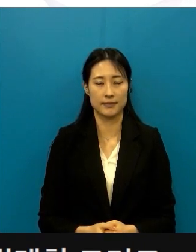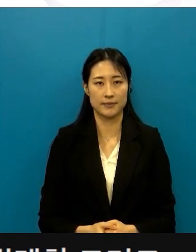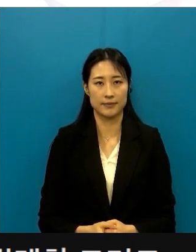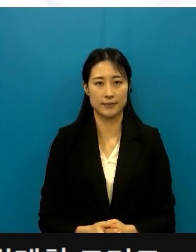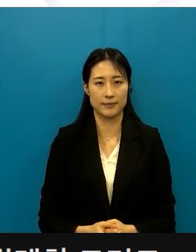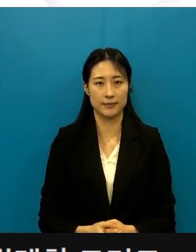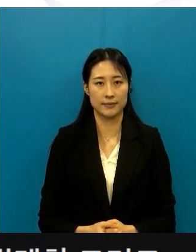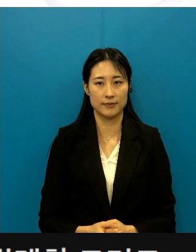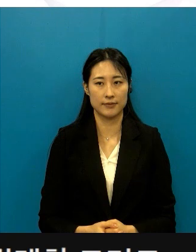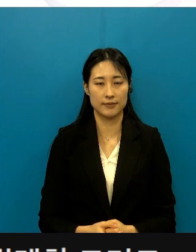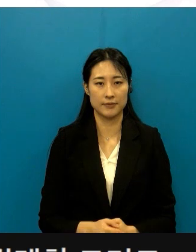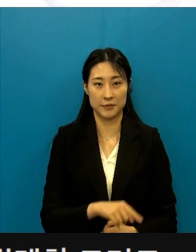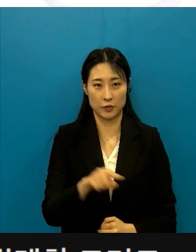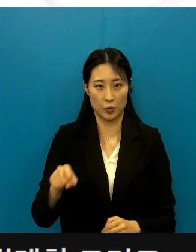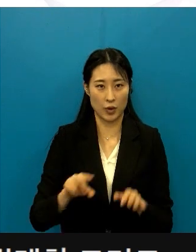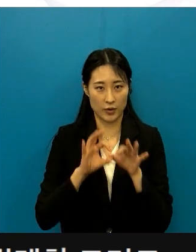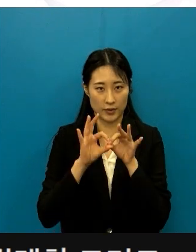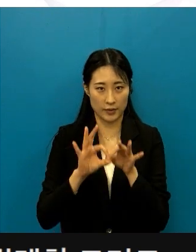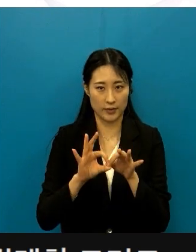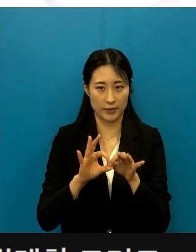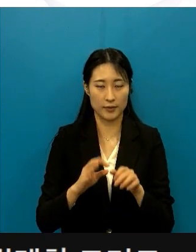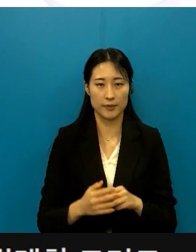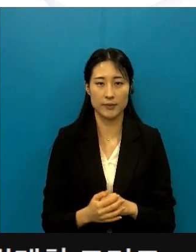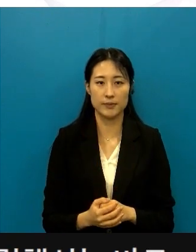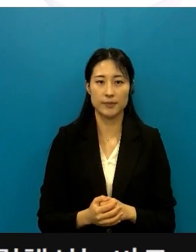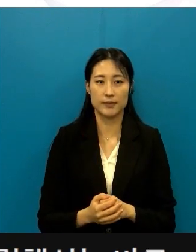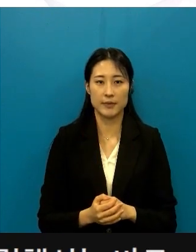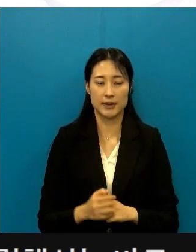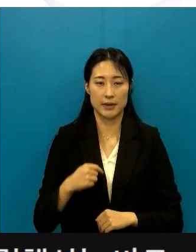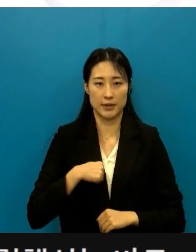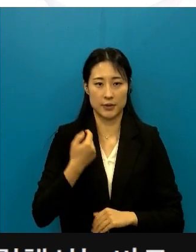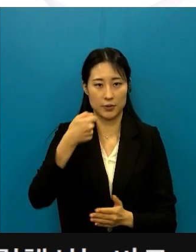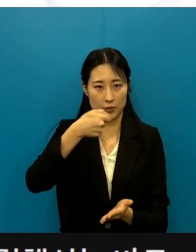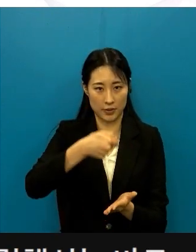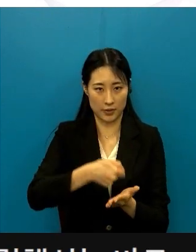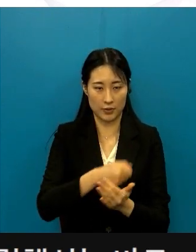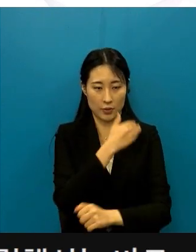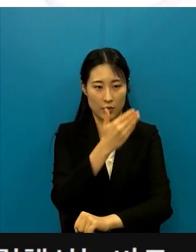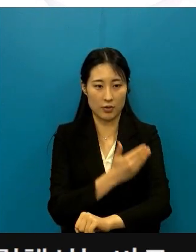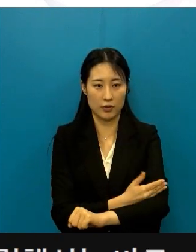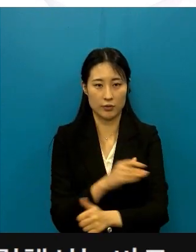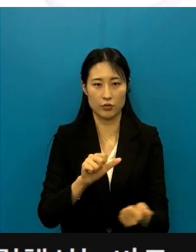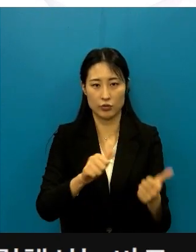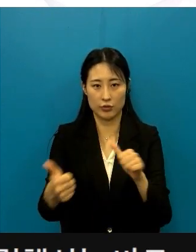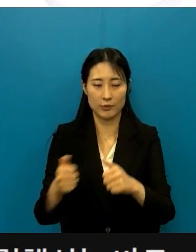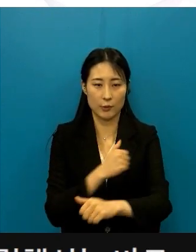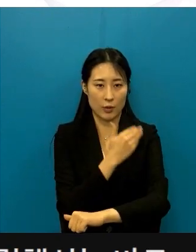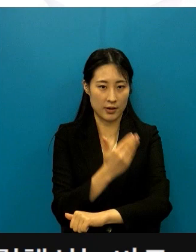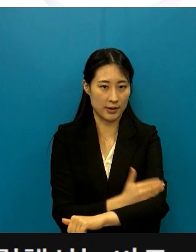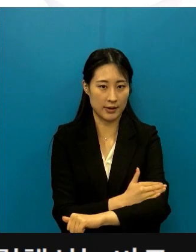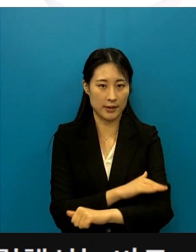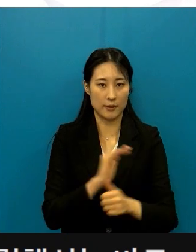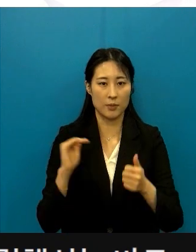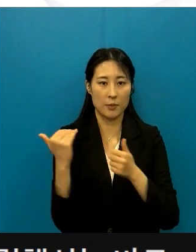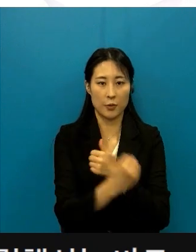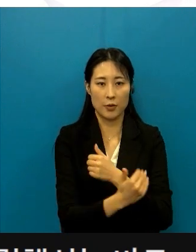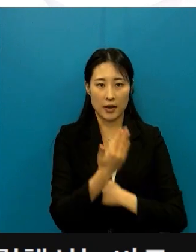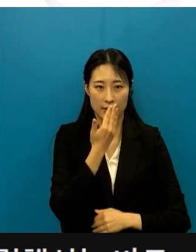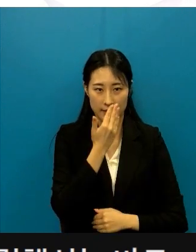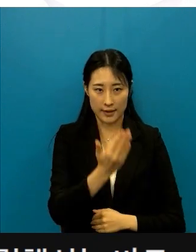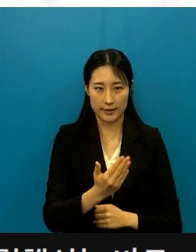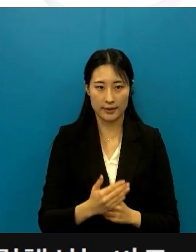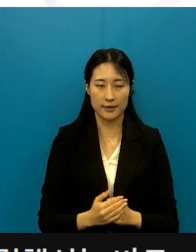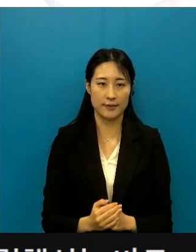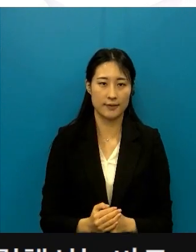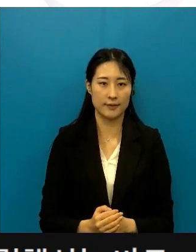protecting self-determination, right to die, and etc. through the death education, expansion of